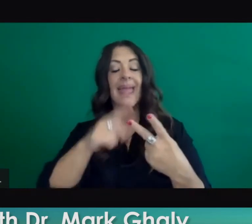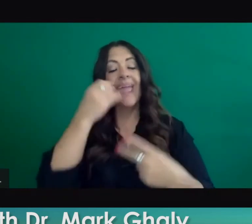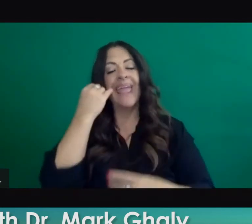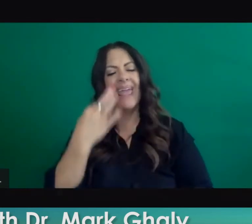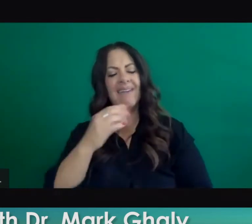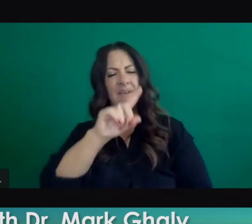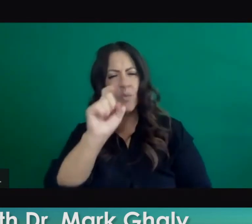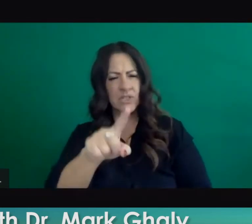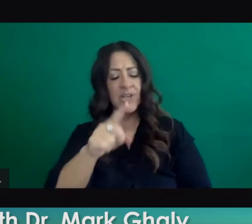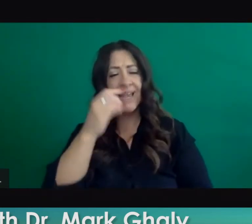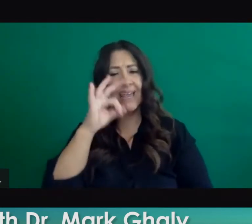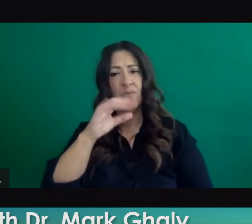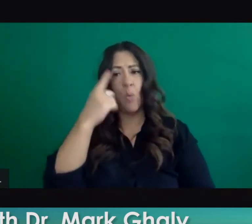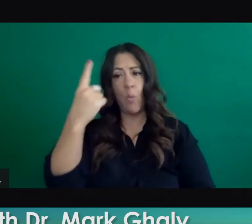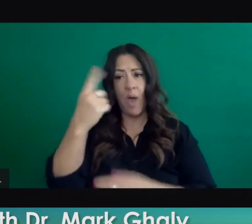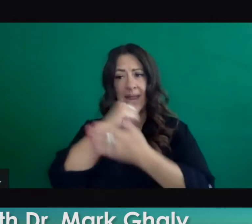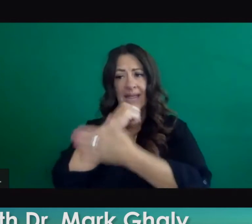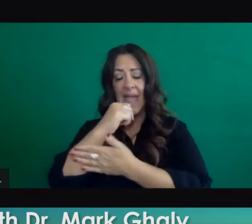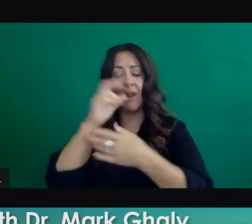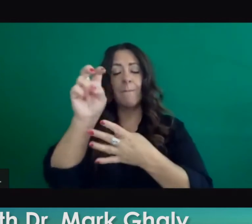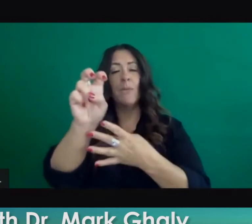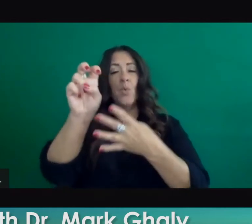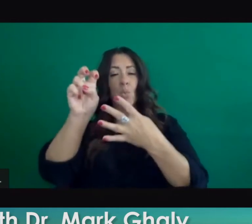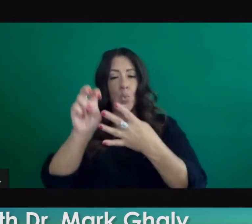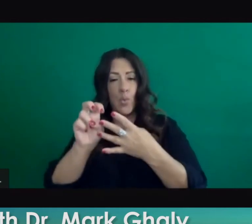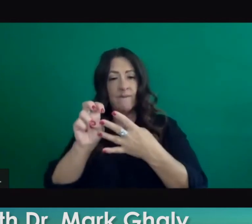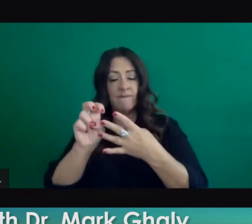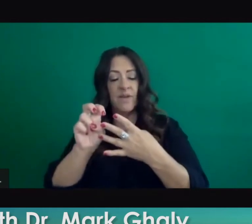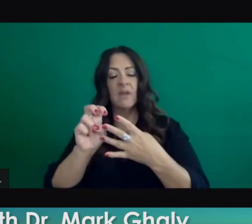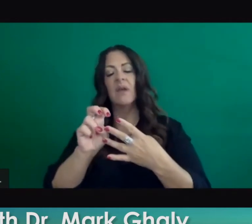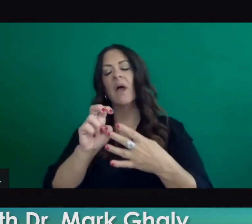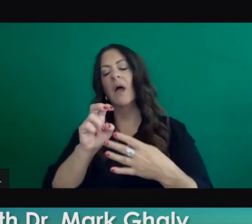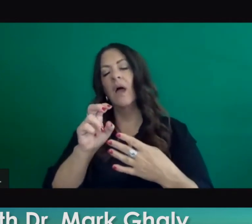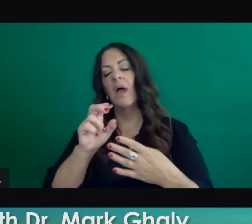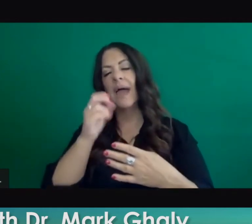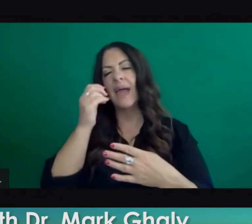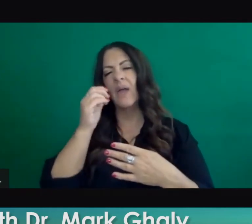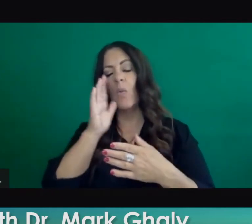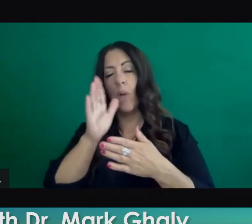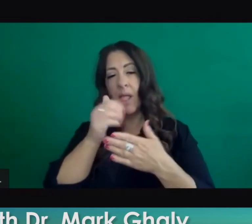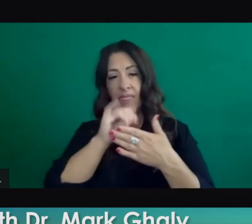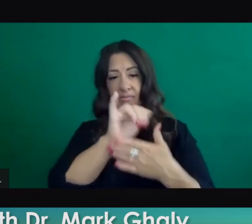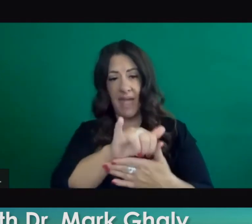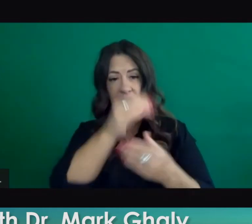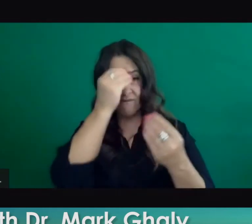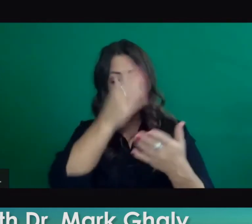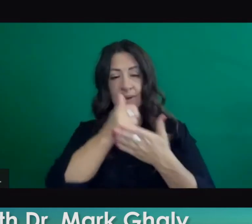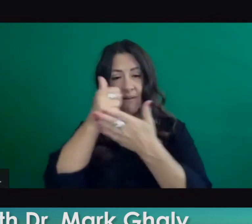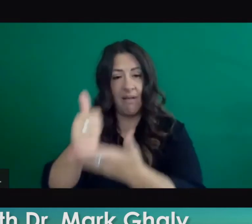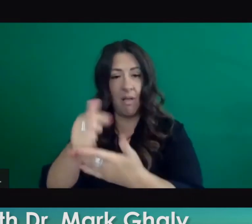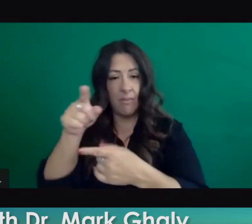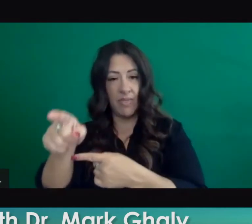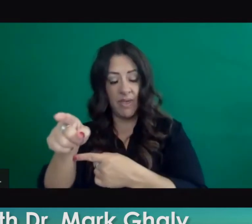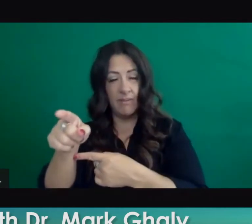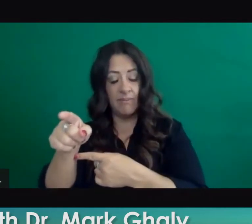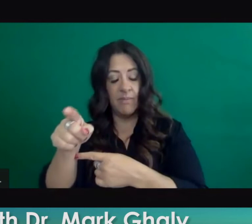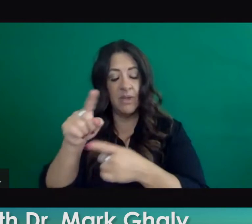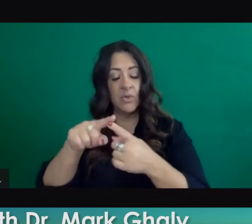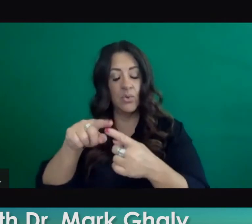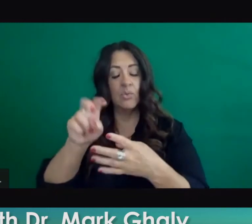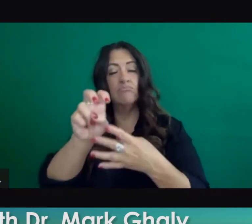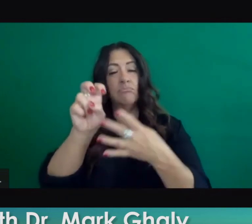this help them, but will it also determine if and when they move to another tier? Is this an added component, or is